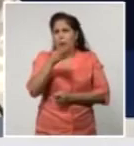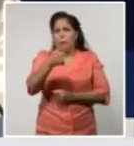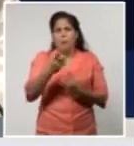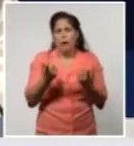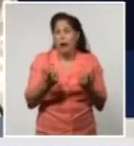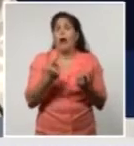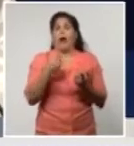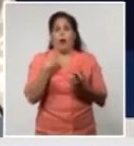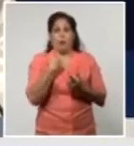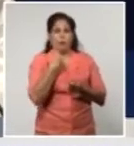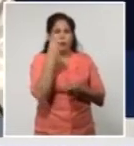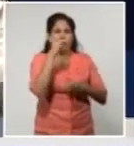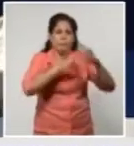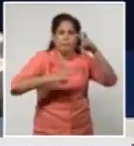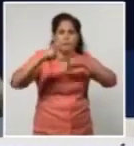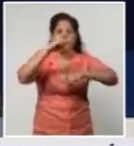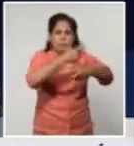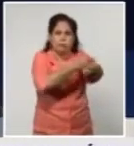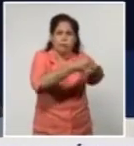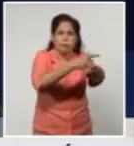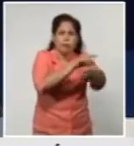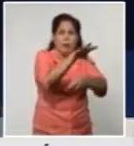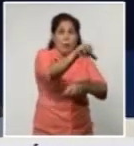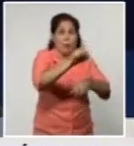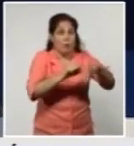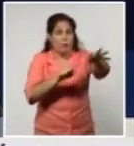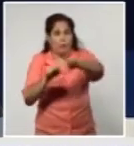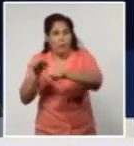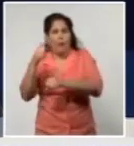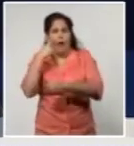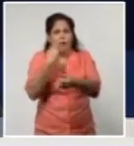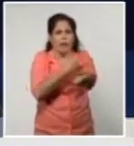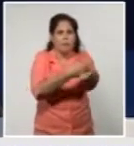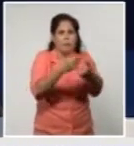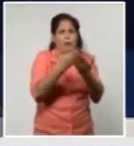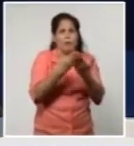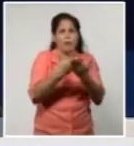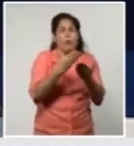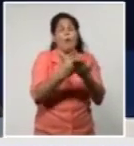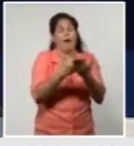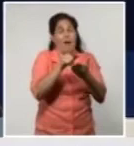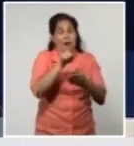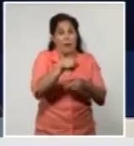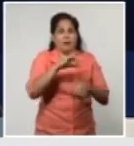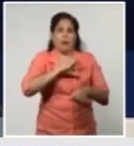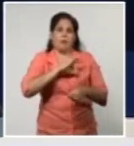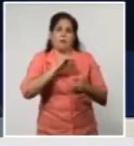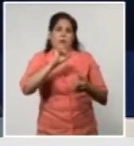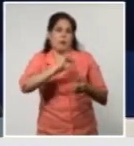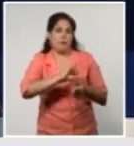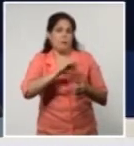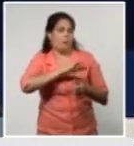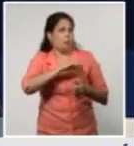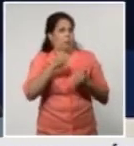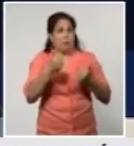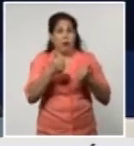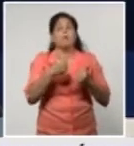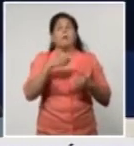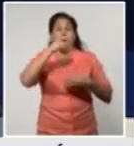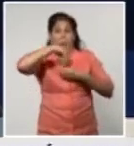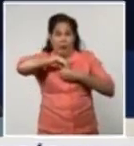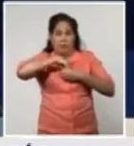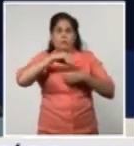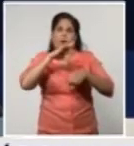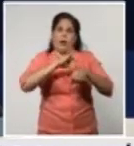moment of the diagnosis. This means that this high risk group, who usually do not go to the doctor and are